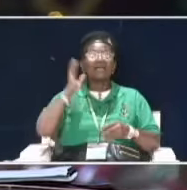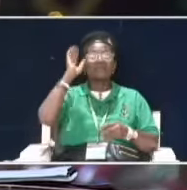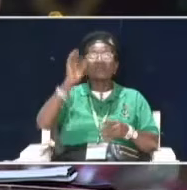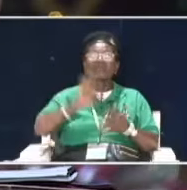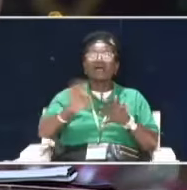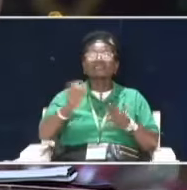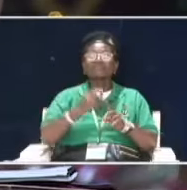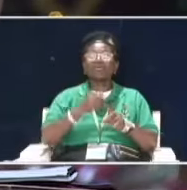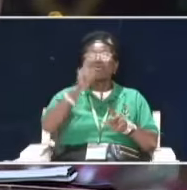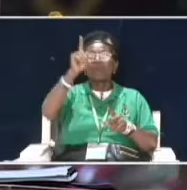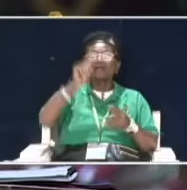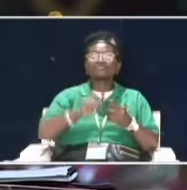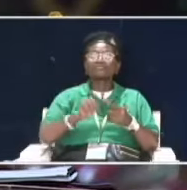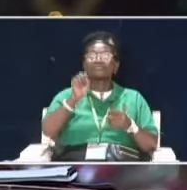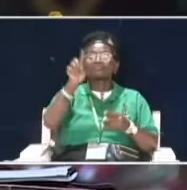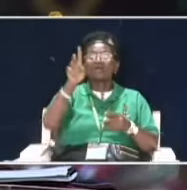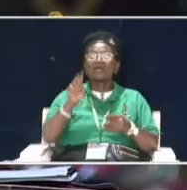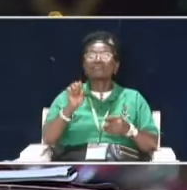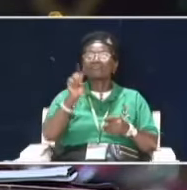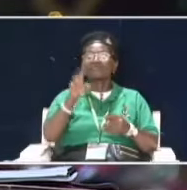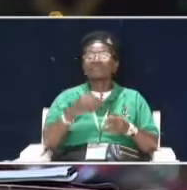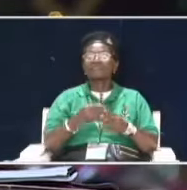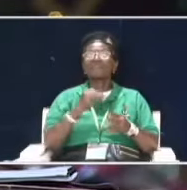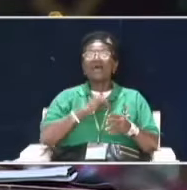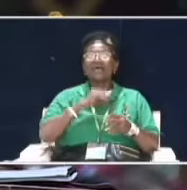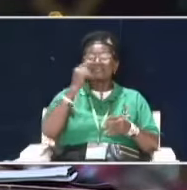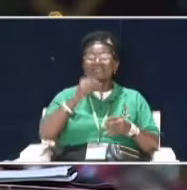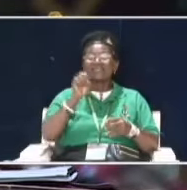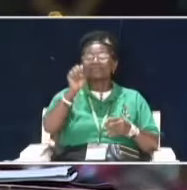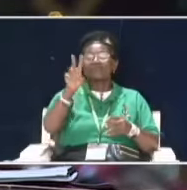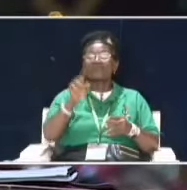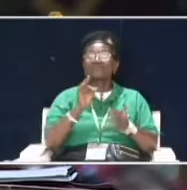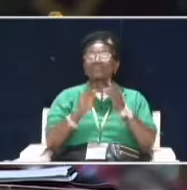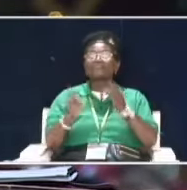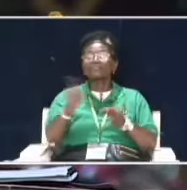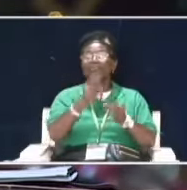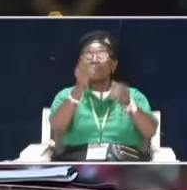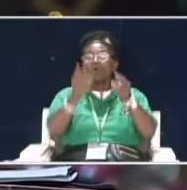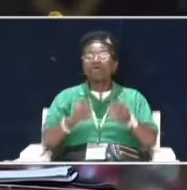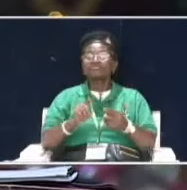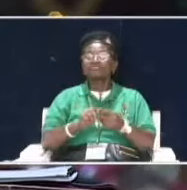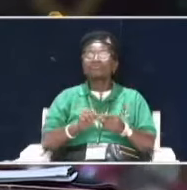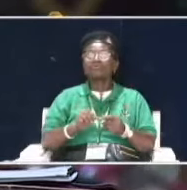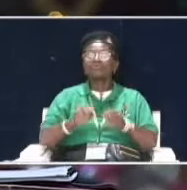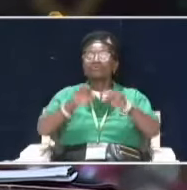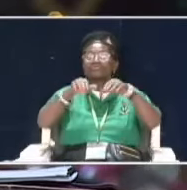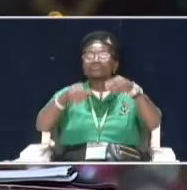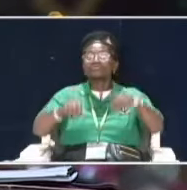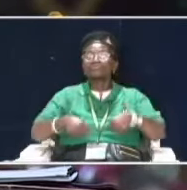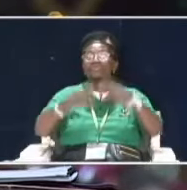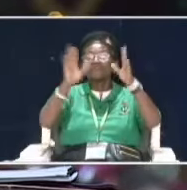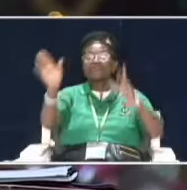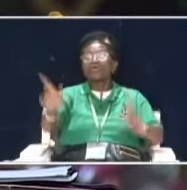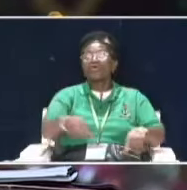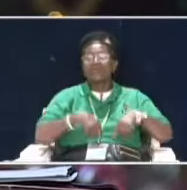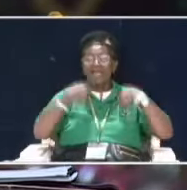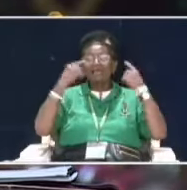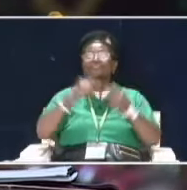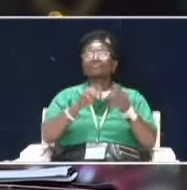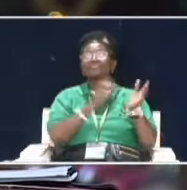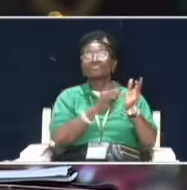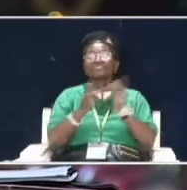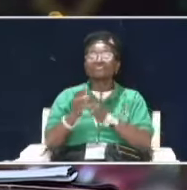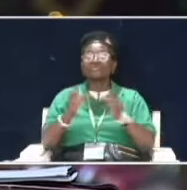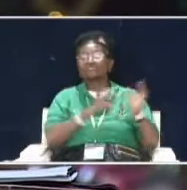12. Before I say 12, if you want to give your life to Jesus Christ, run to the